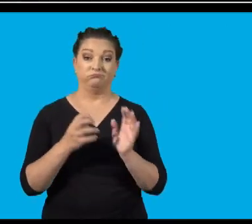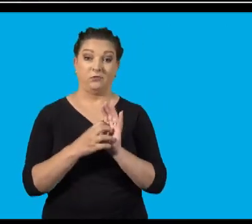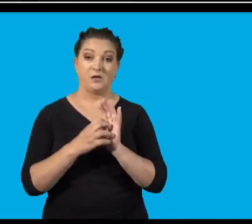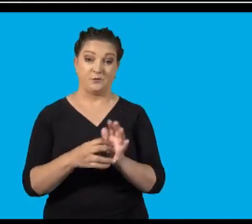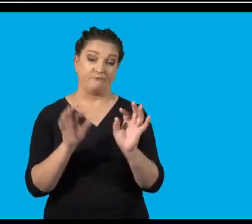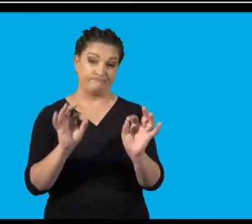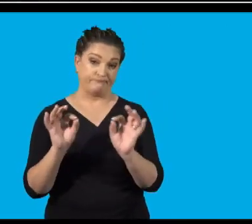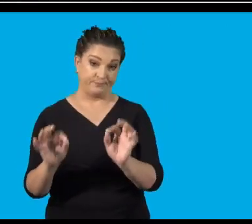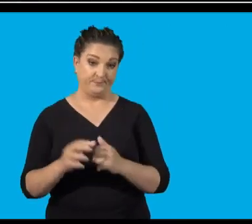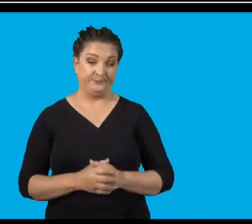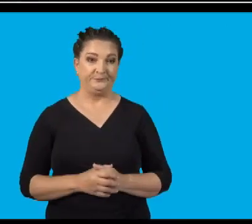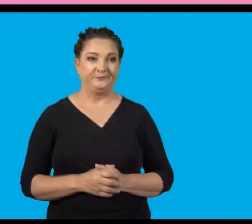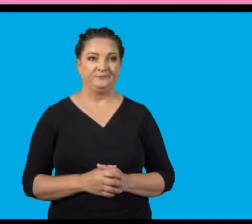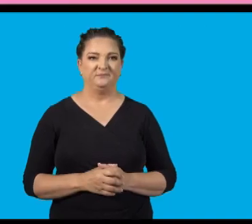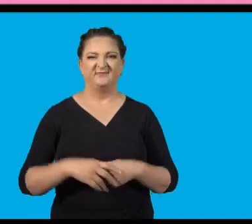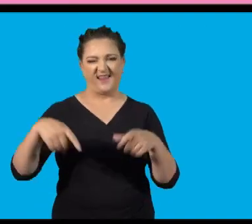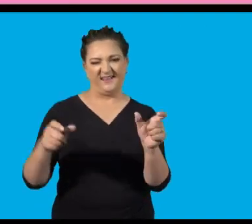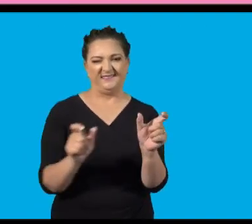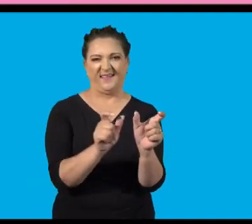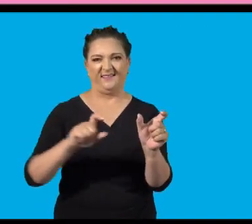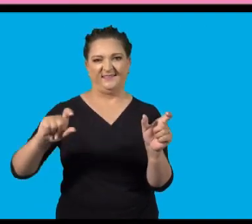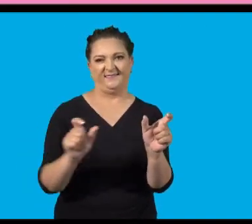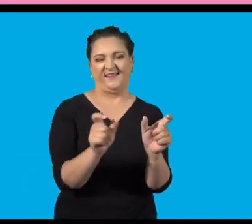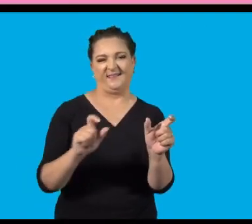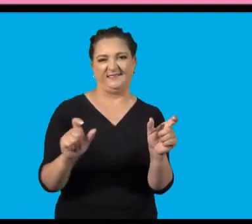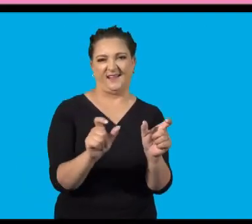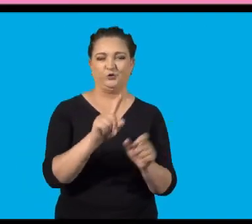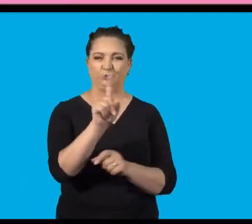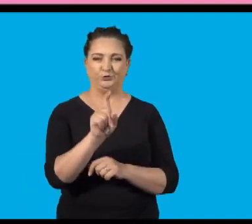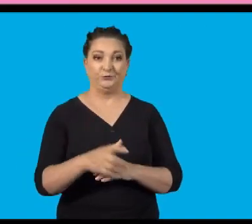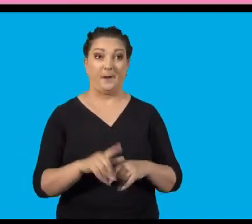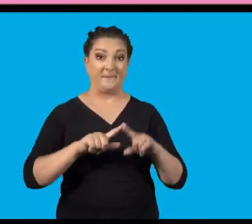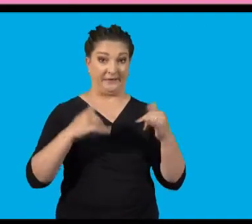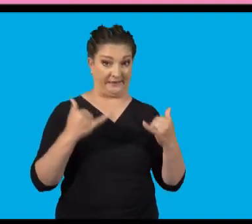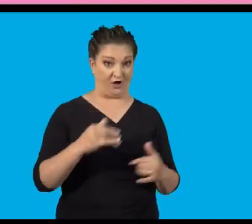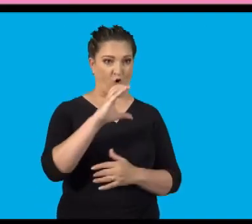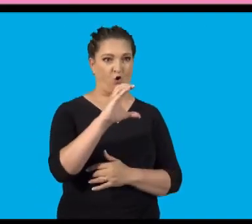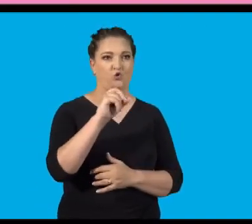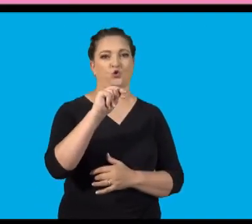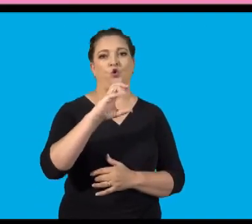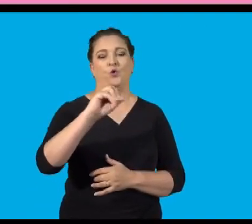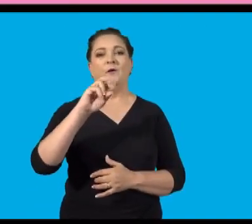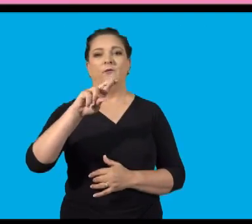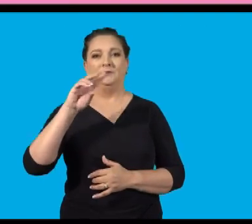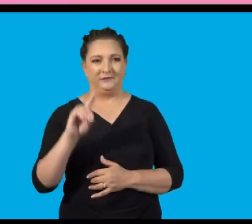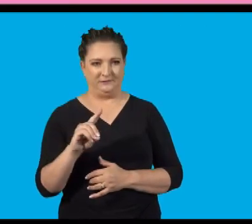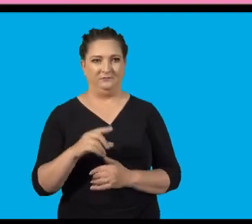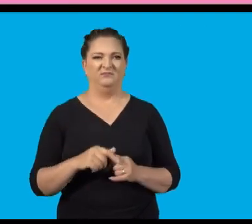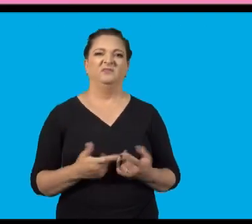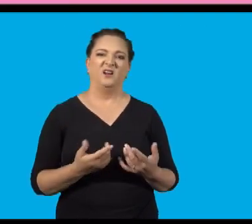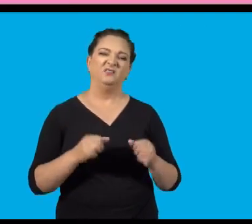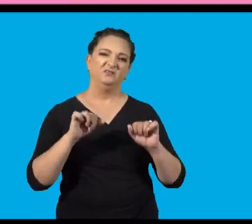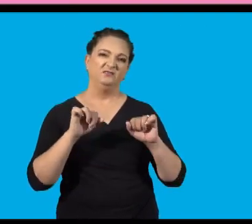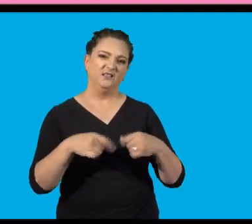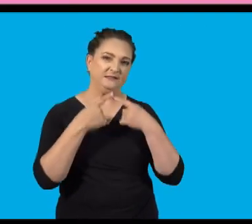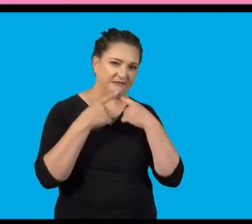right, so there's a perfect example of your tag questions. Now, moving on to concord. All right,